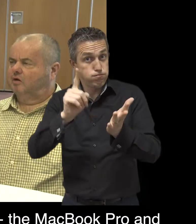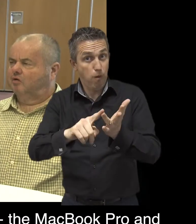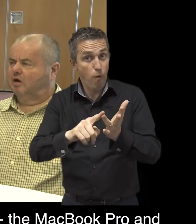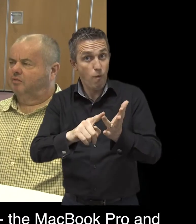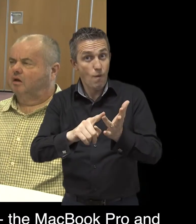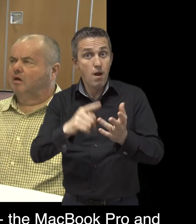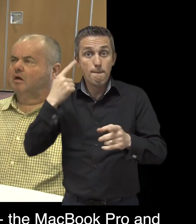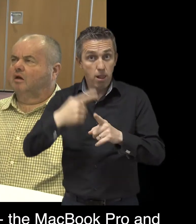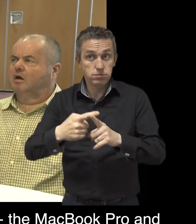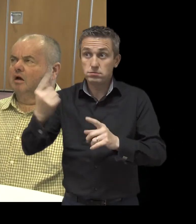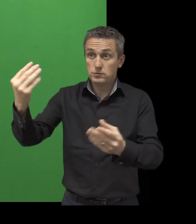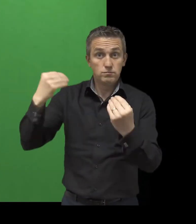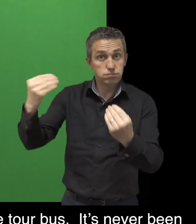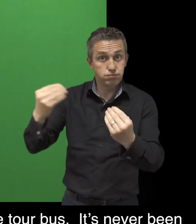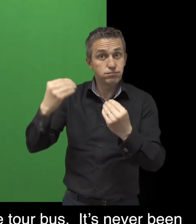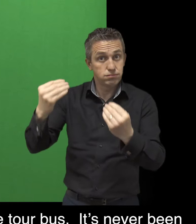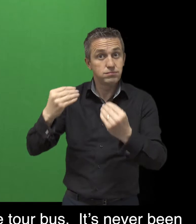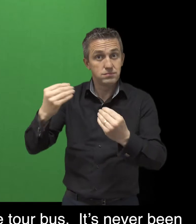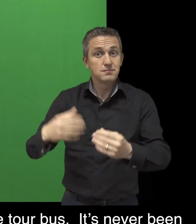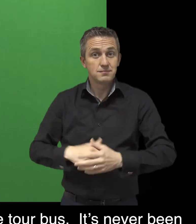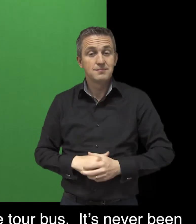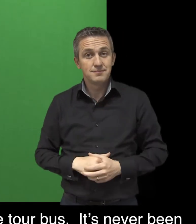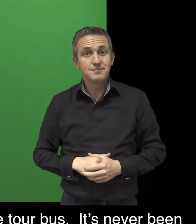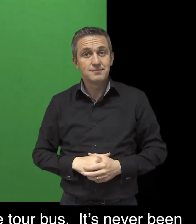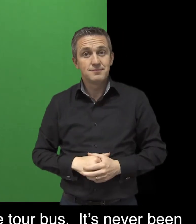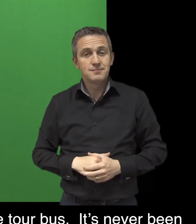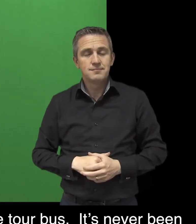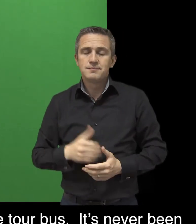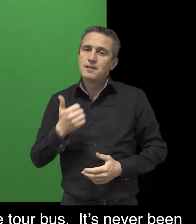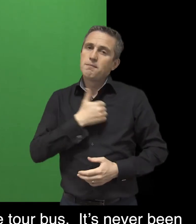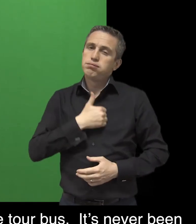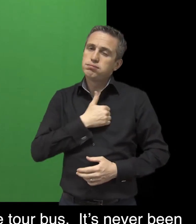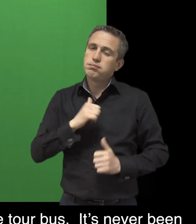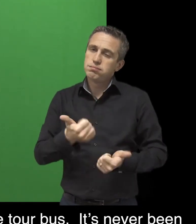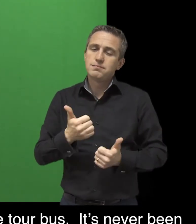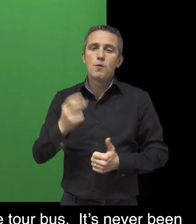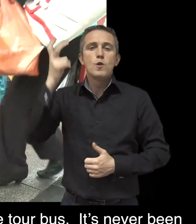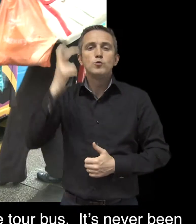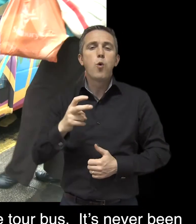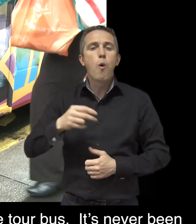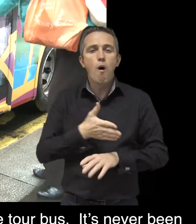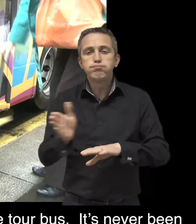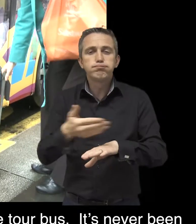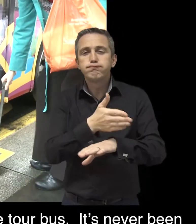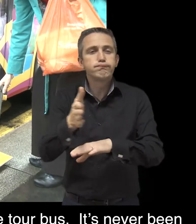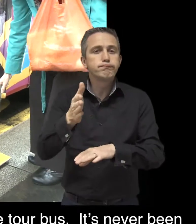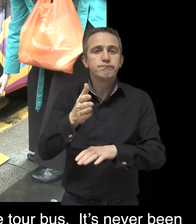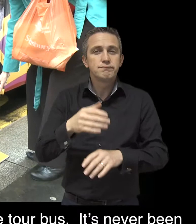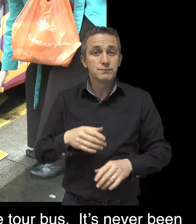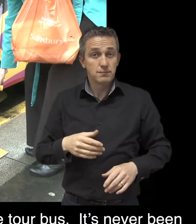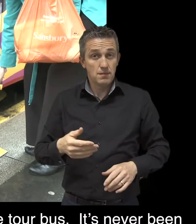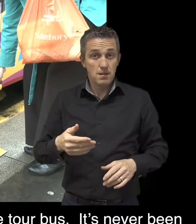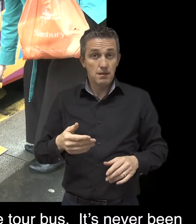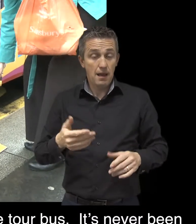helping me get lessons. What I liked the best was the tour bus. It's never been advertised